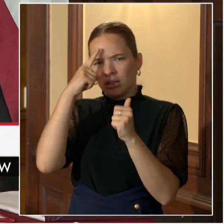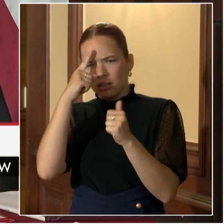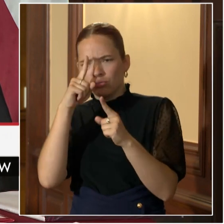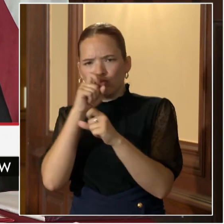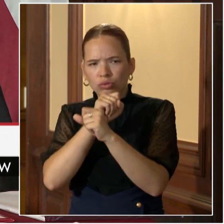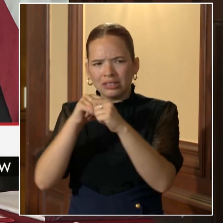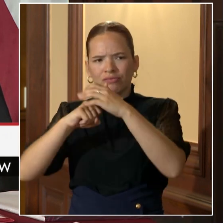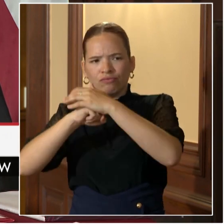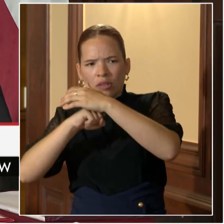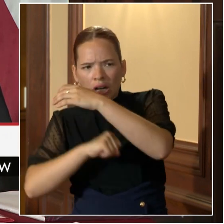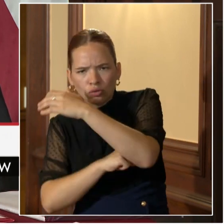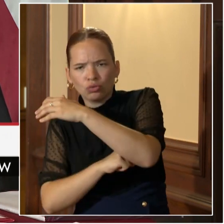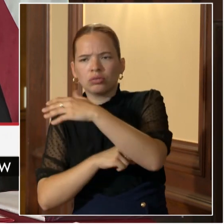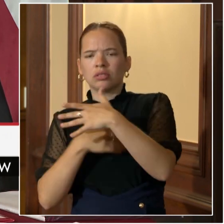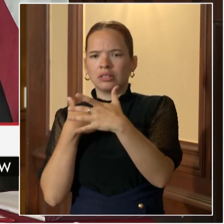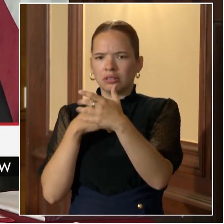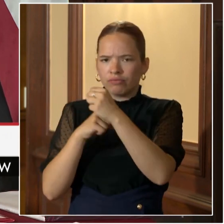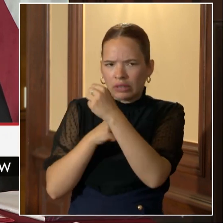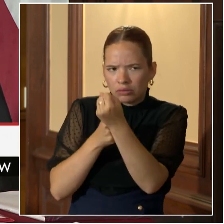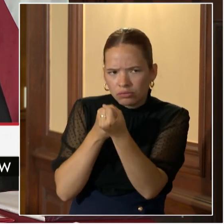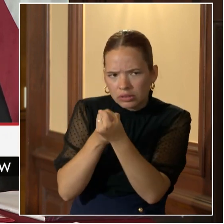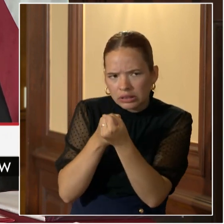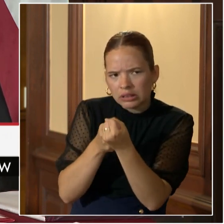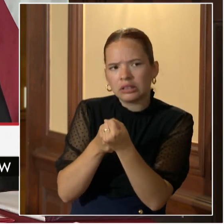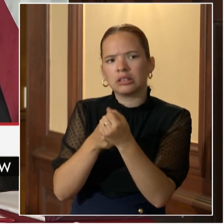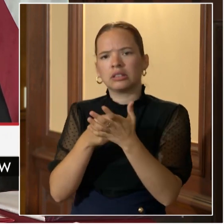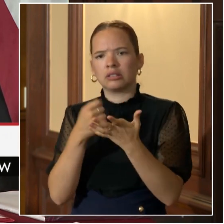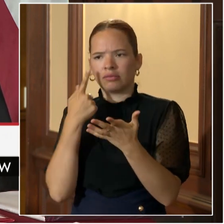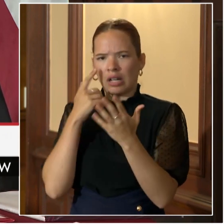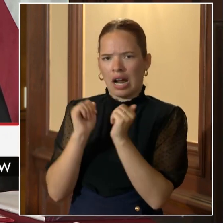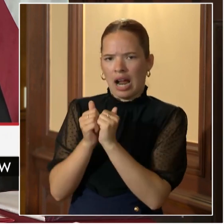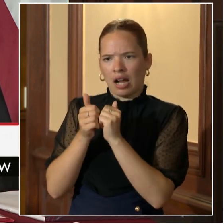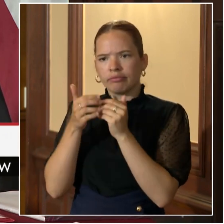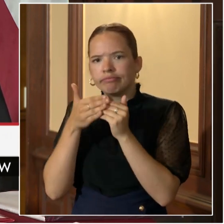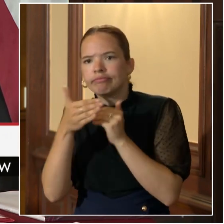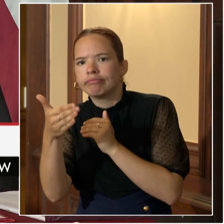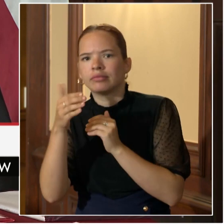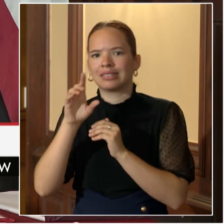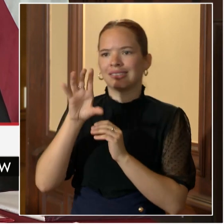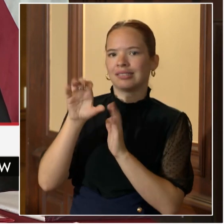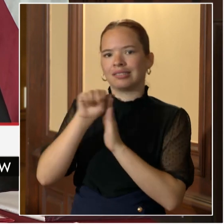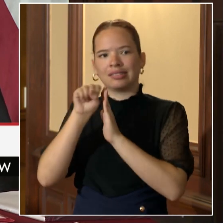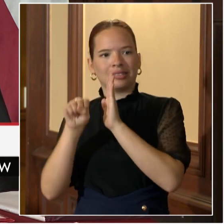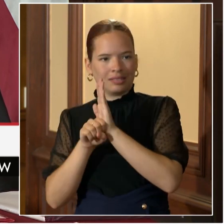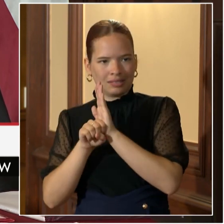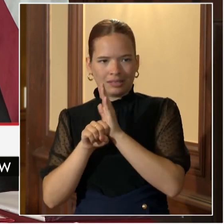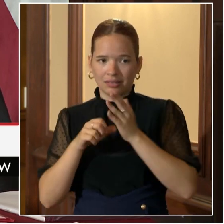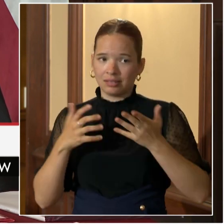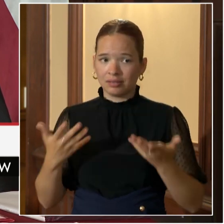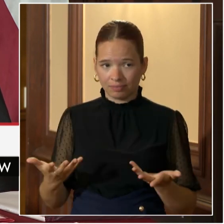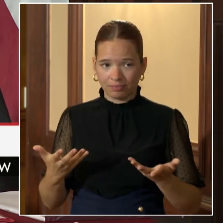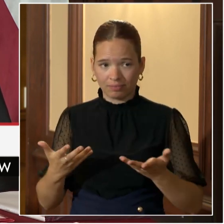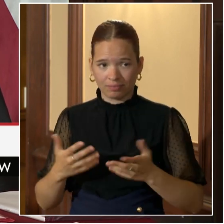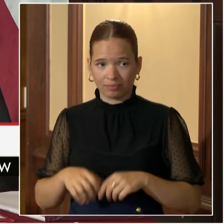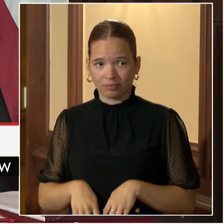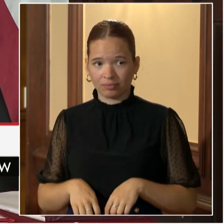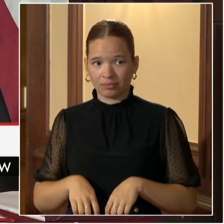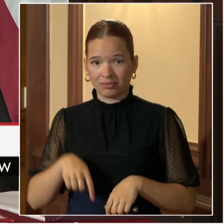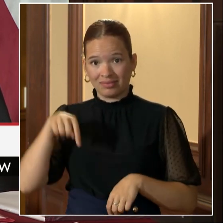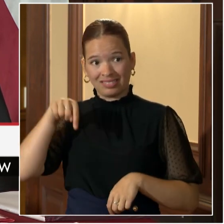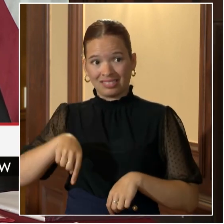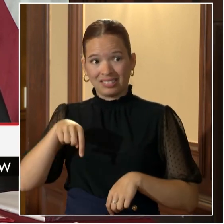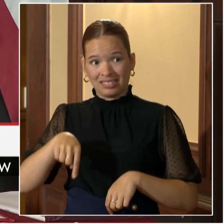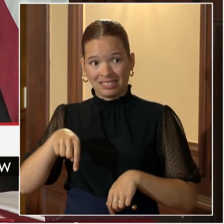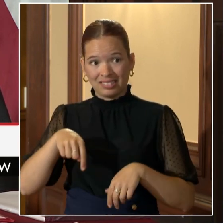for the District of Columbia. So this meeting is a little bit overdue because we're supposed to be adopting a budget, I think, for the current